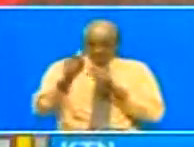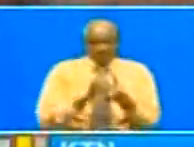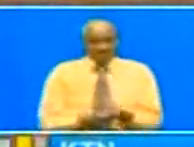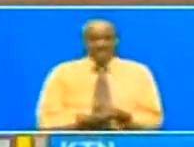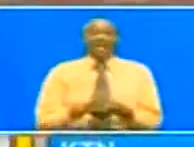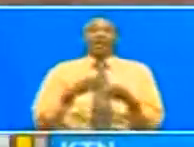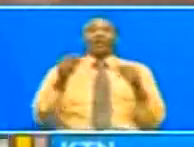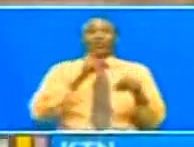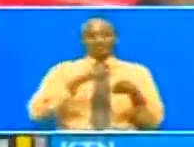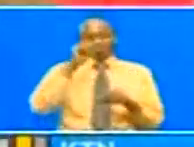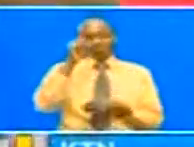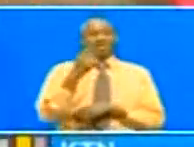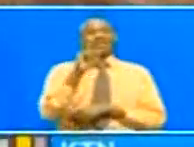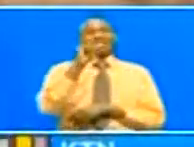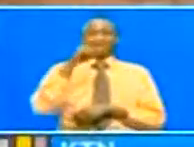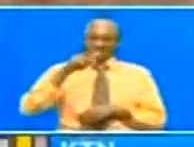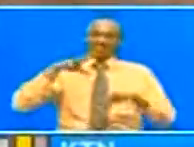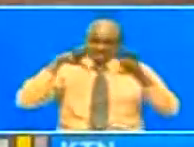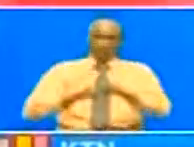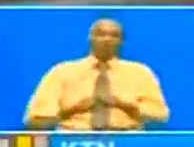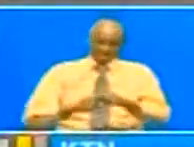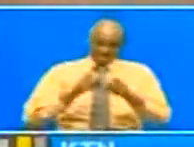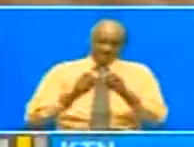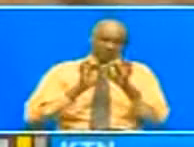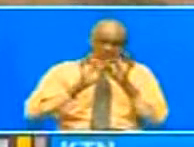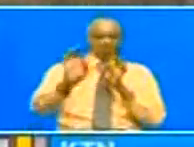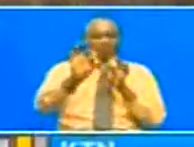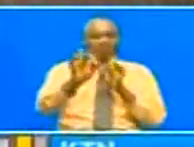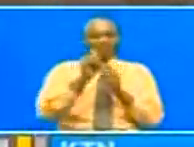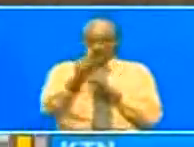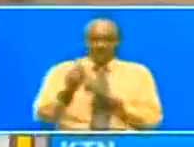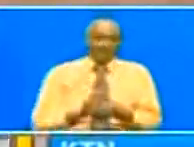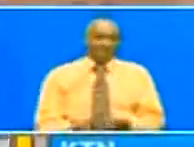doesn't take long for Mutai to take charge of the training group.